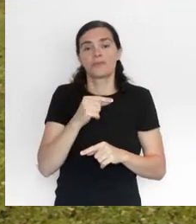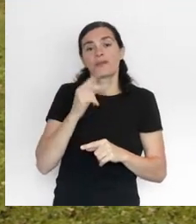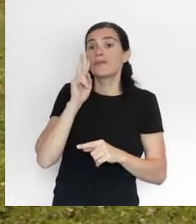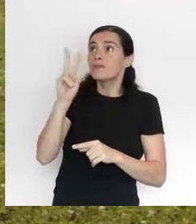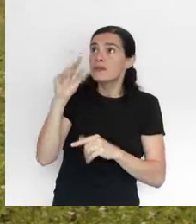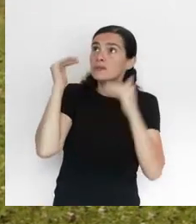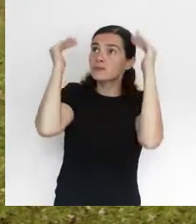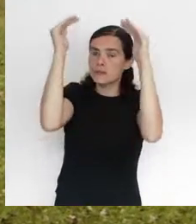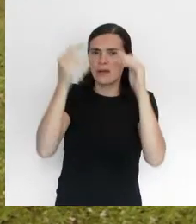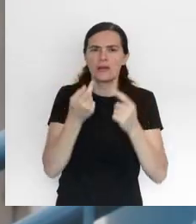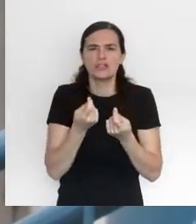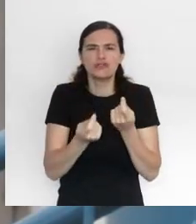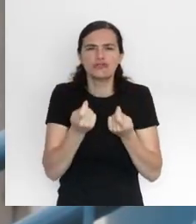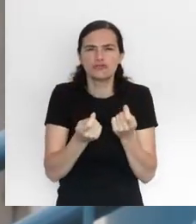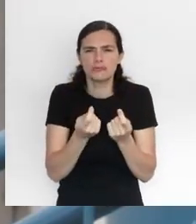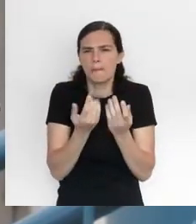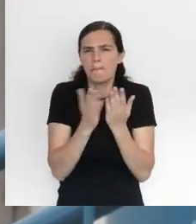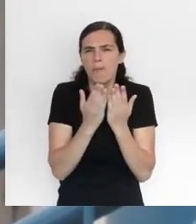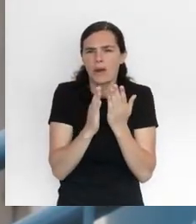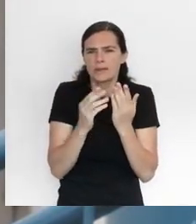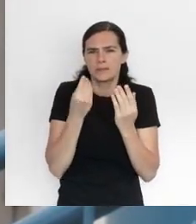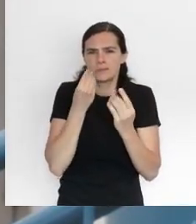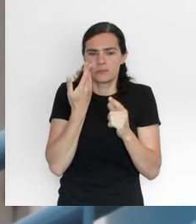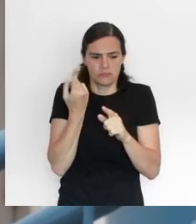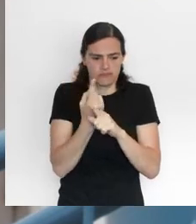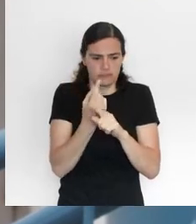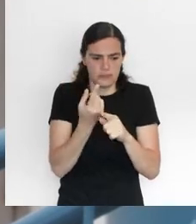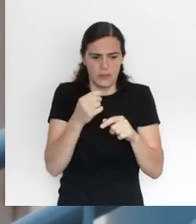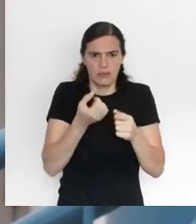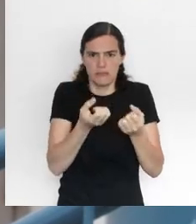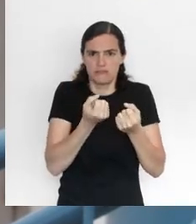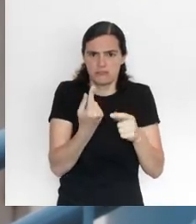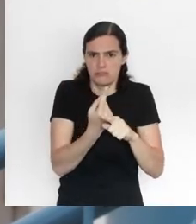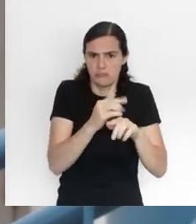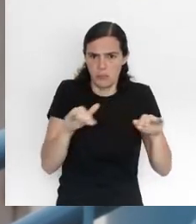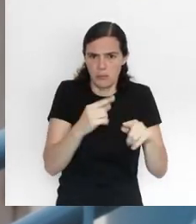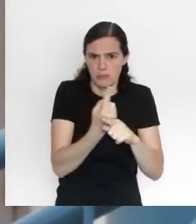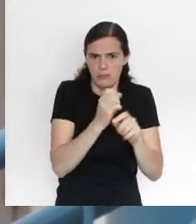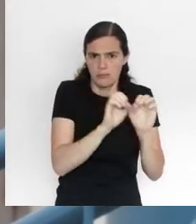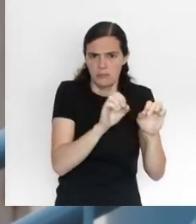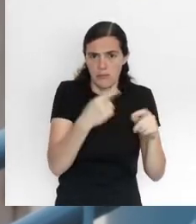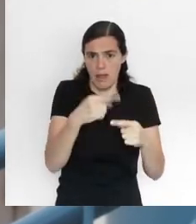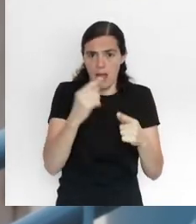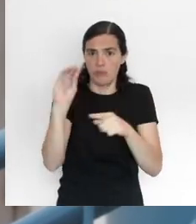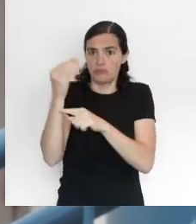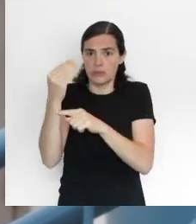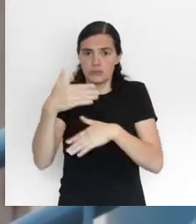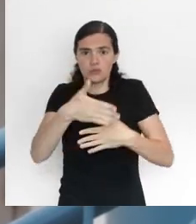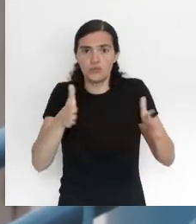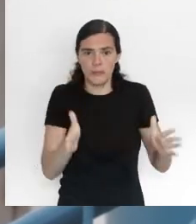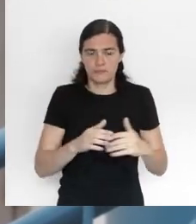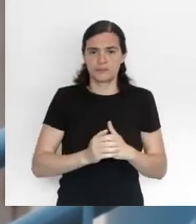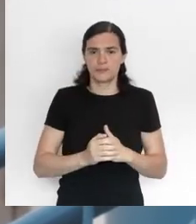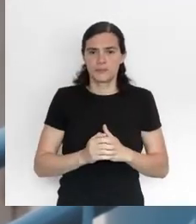called To See the Sky. It's a little bit like the door again. It's an element of furniture, an